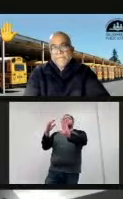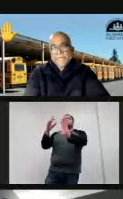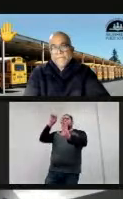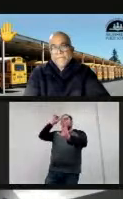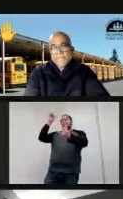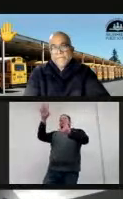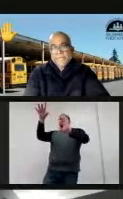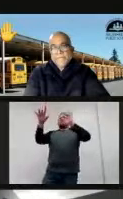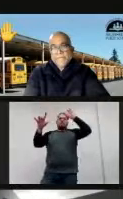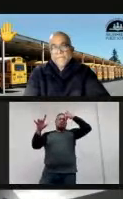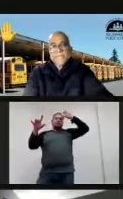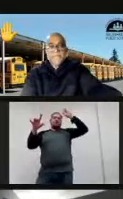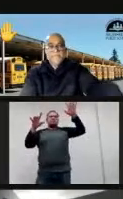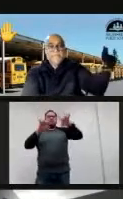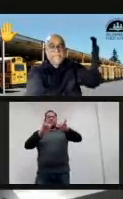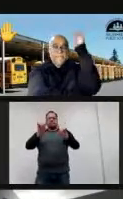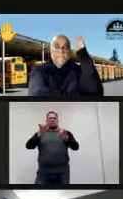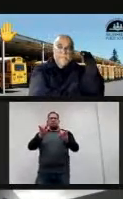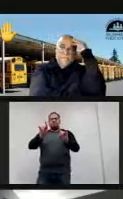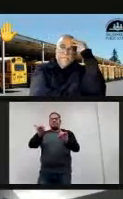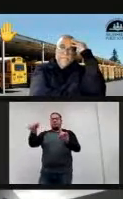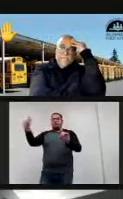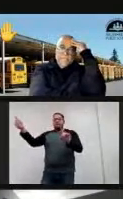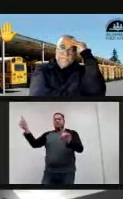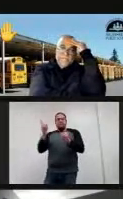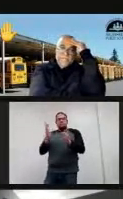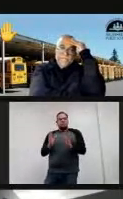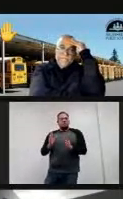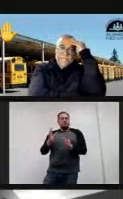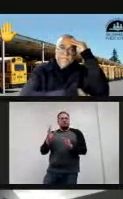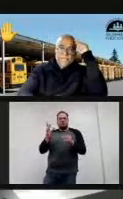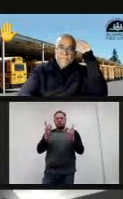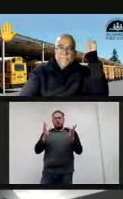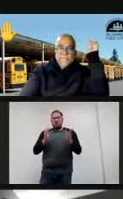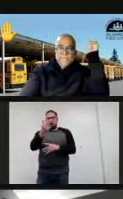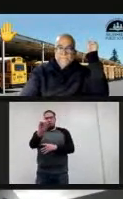other directors. Director Guzman Ortiz.